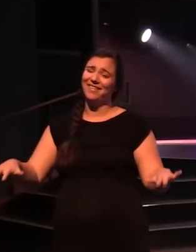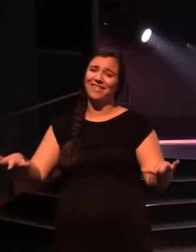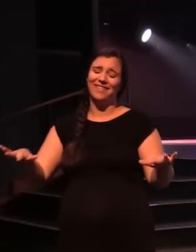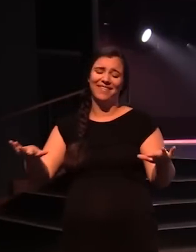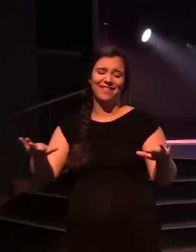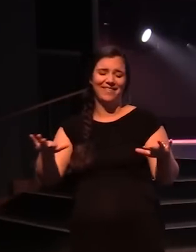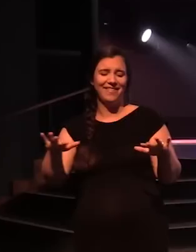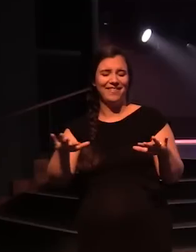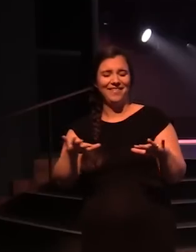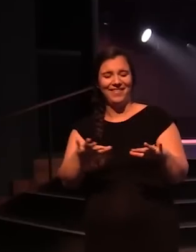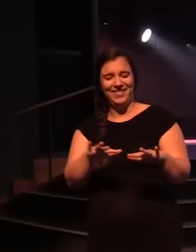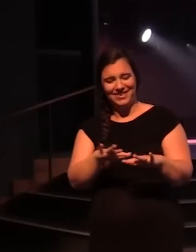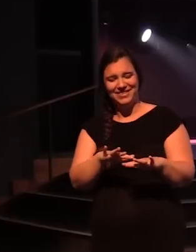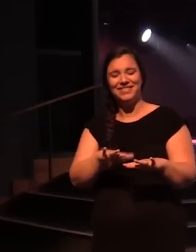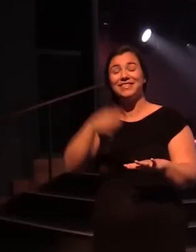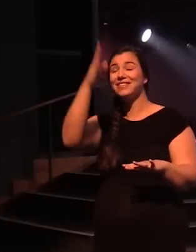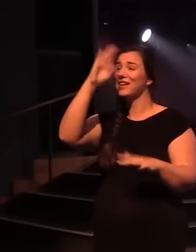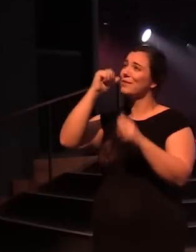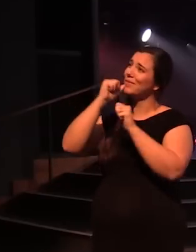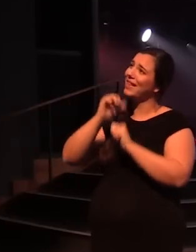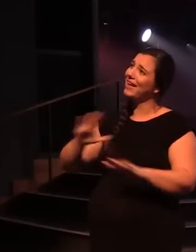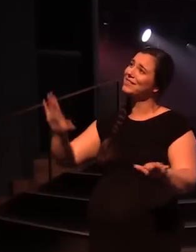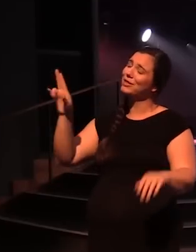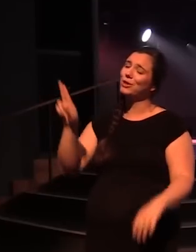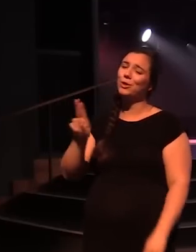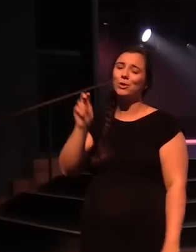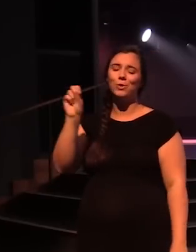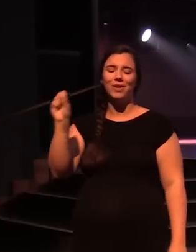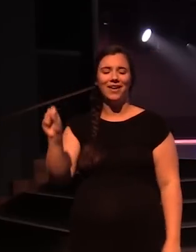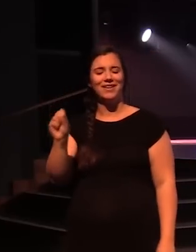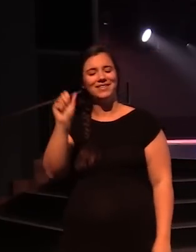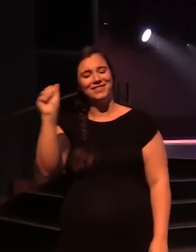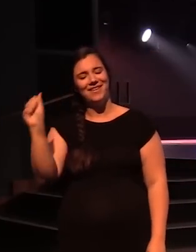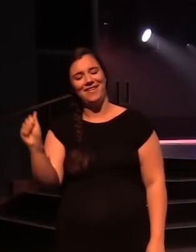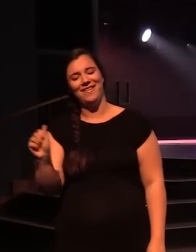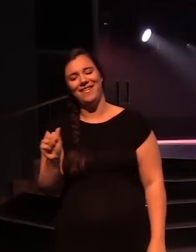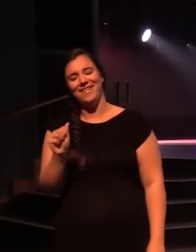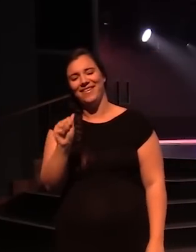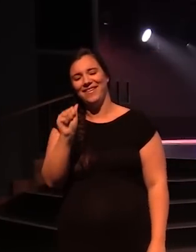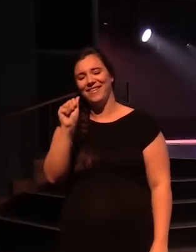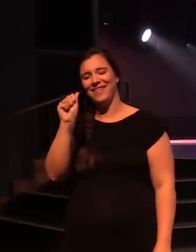this land. God bless the USA.